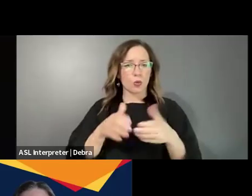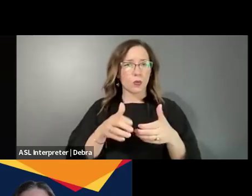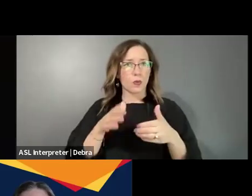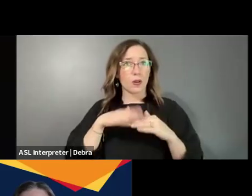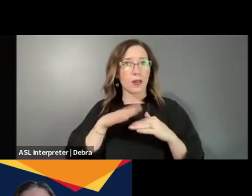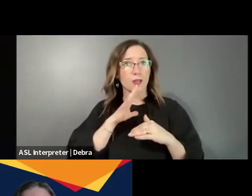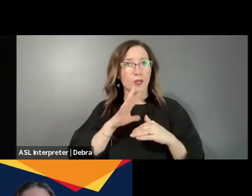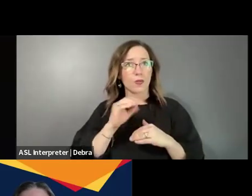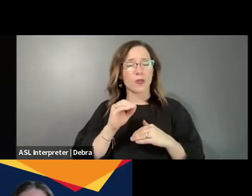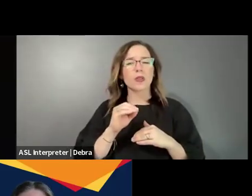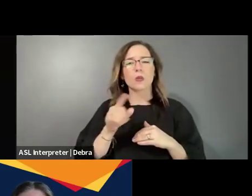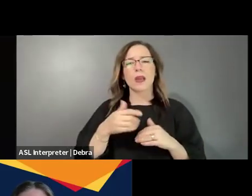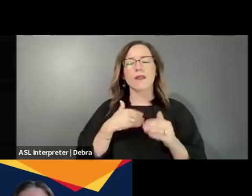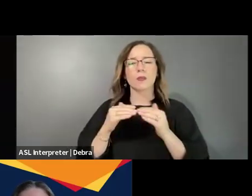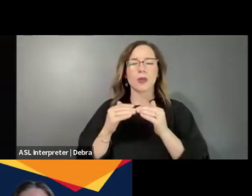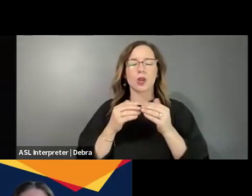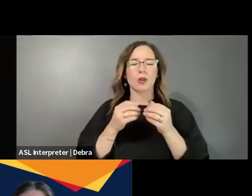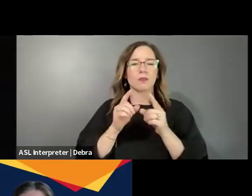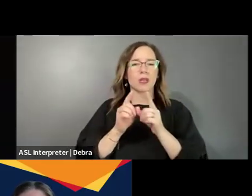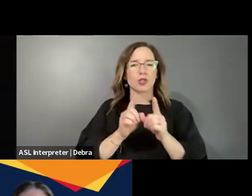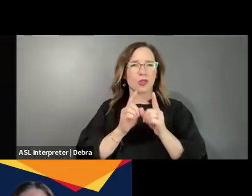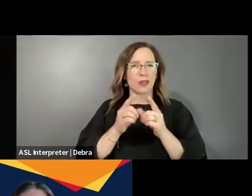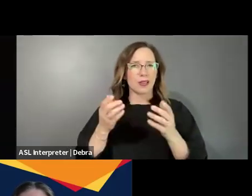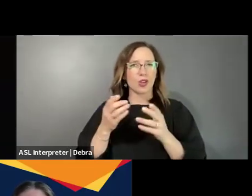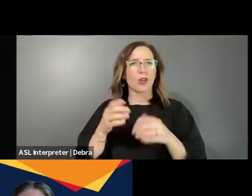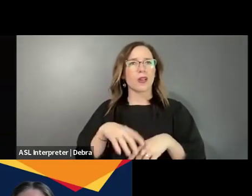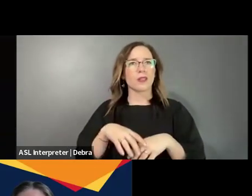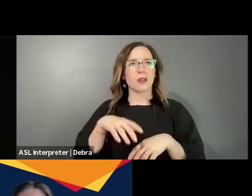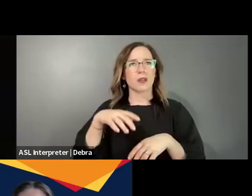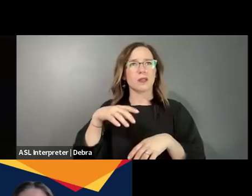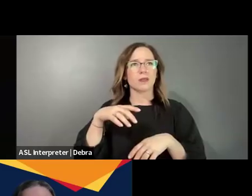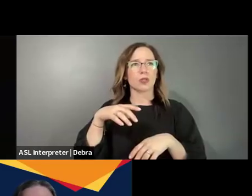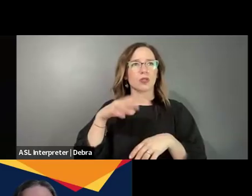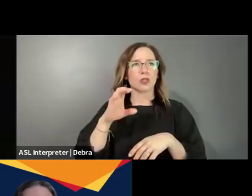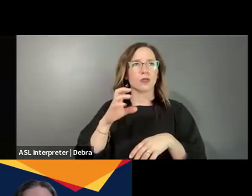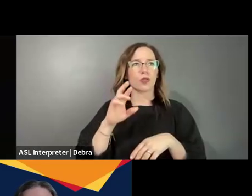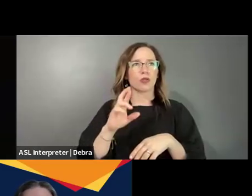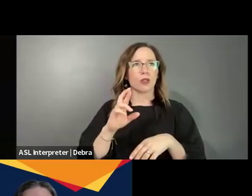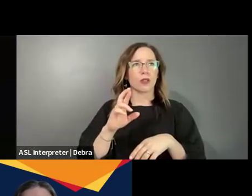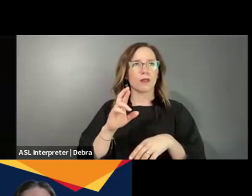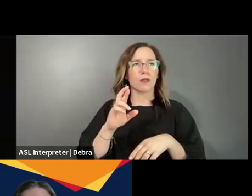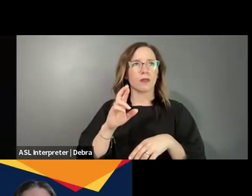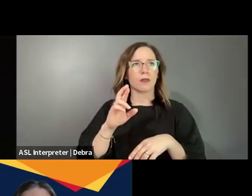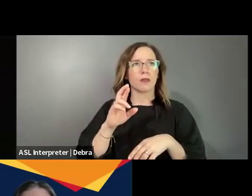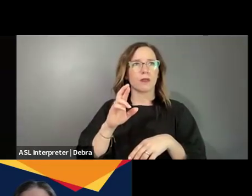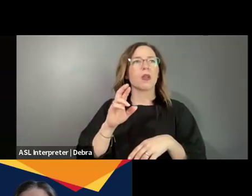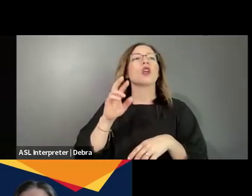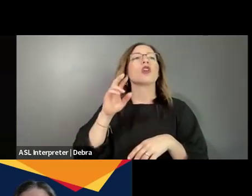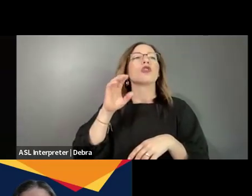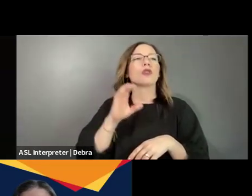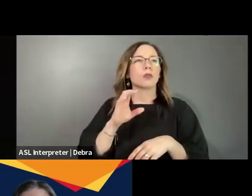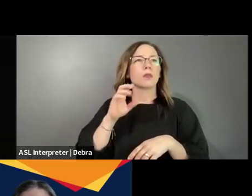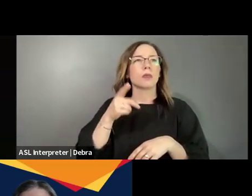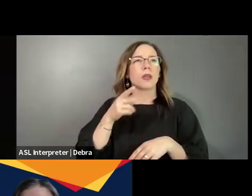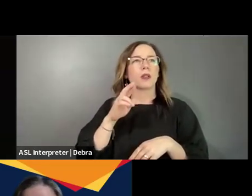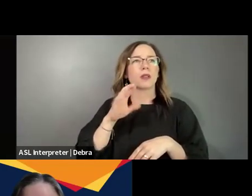peer mentoring program at the Reeve Foundation. And so if there's anybody, any question, any issue that you